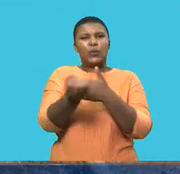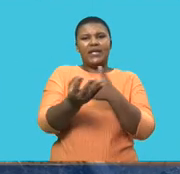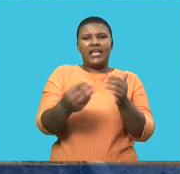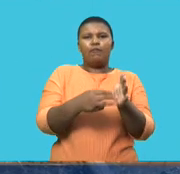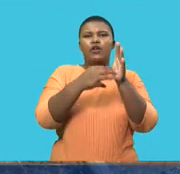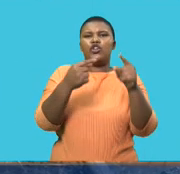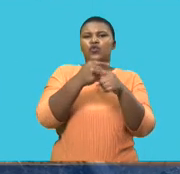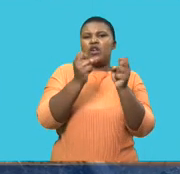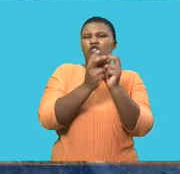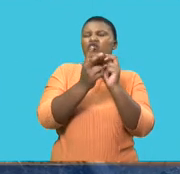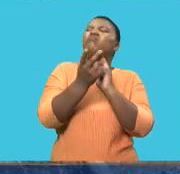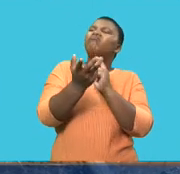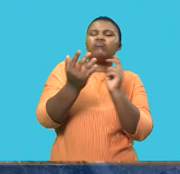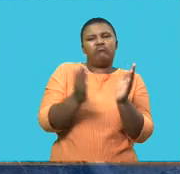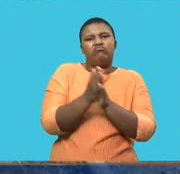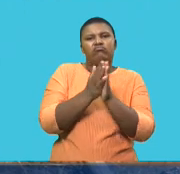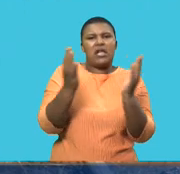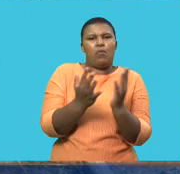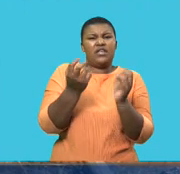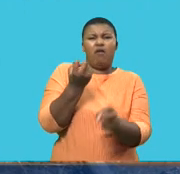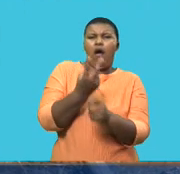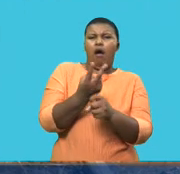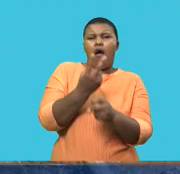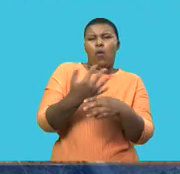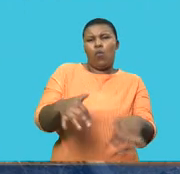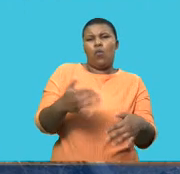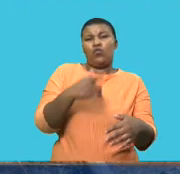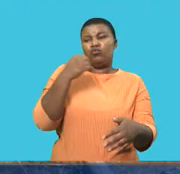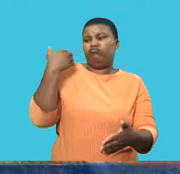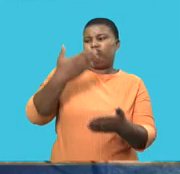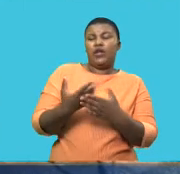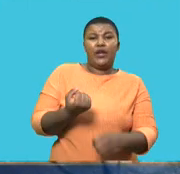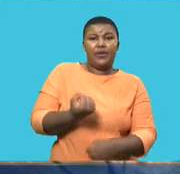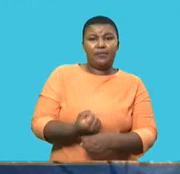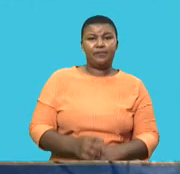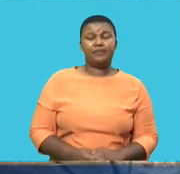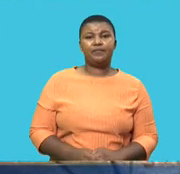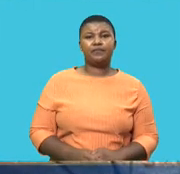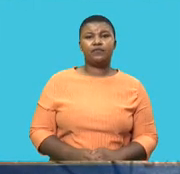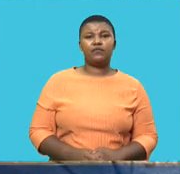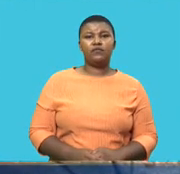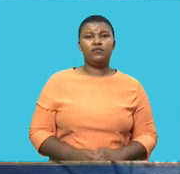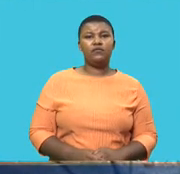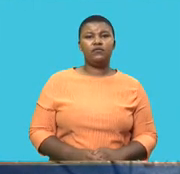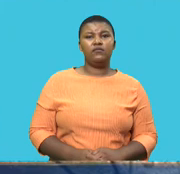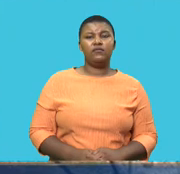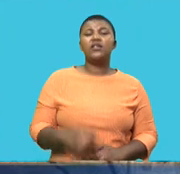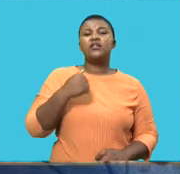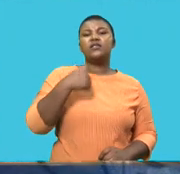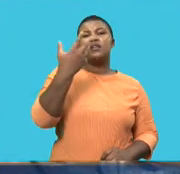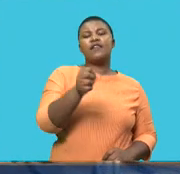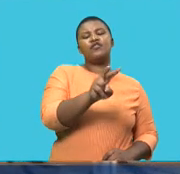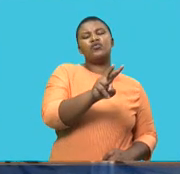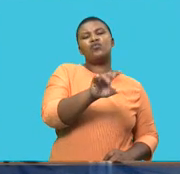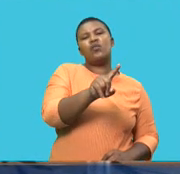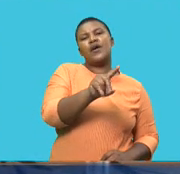just to sort of motivate them for the hard work that they've done all throughout the year. We are having 213 grade 12 learners